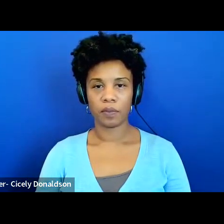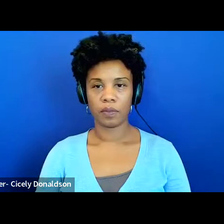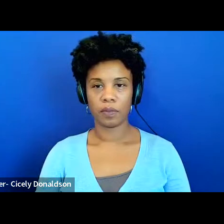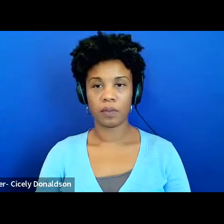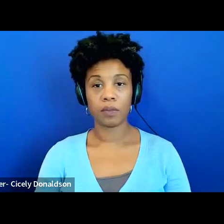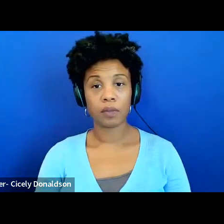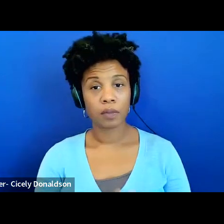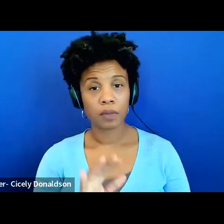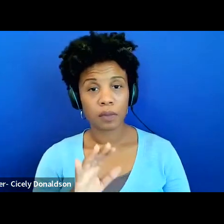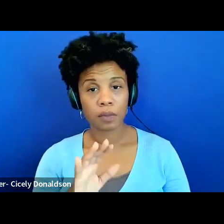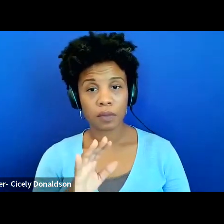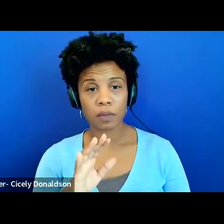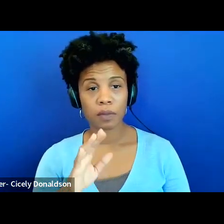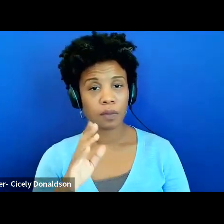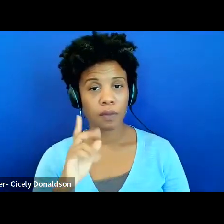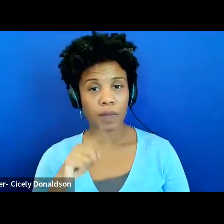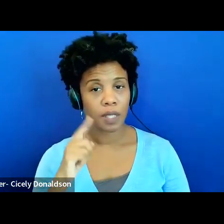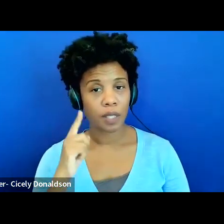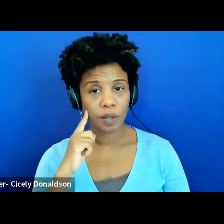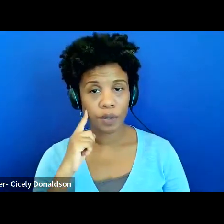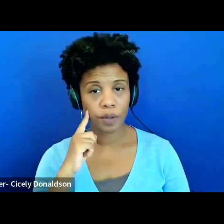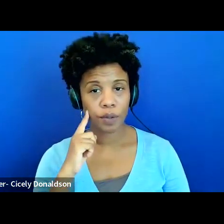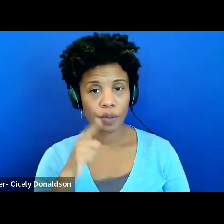Mr. Harris, I'm not hearing you now.